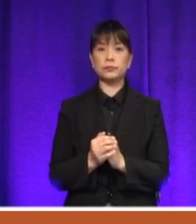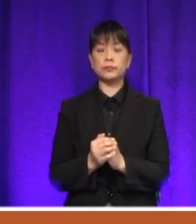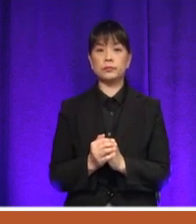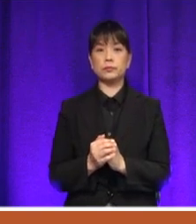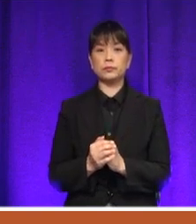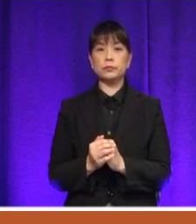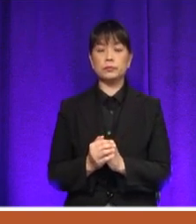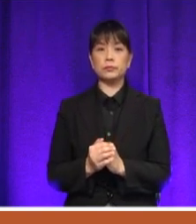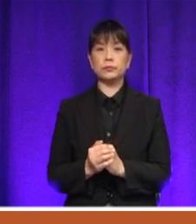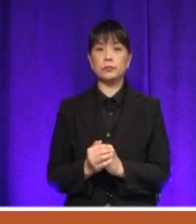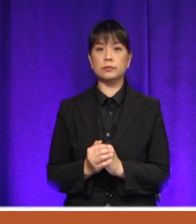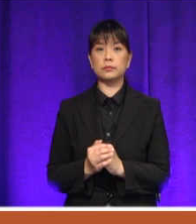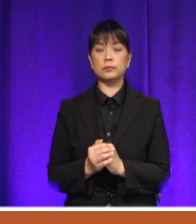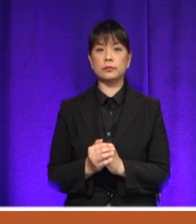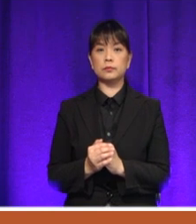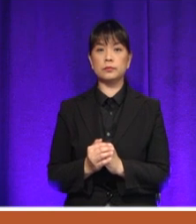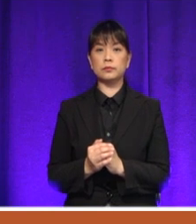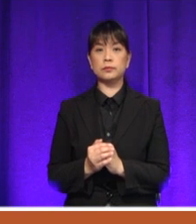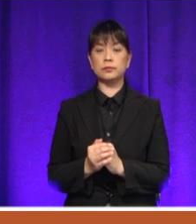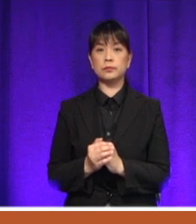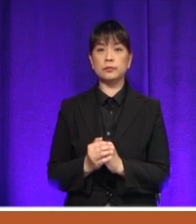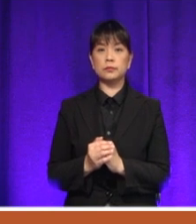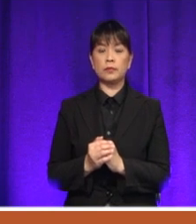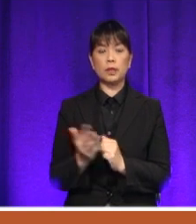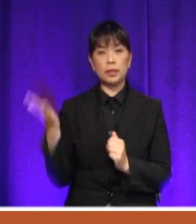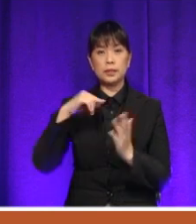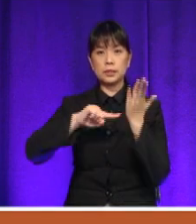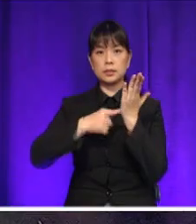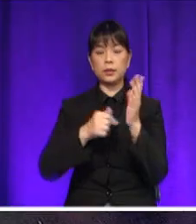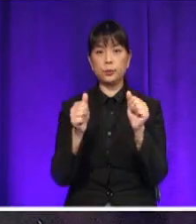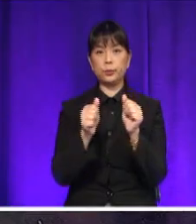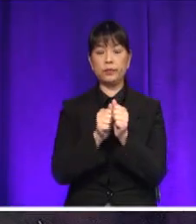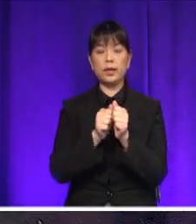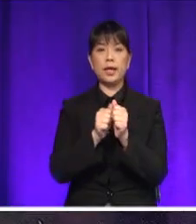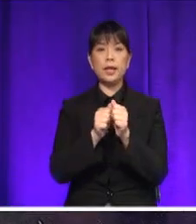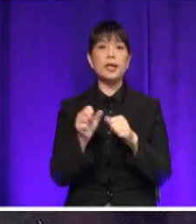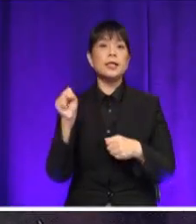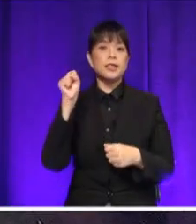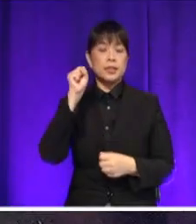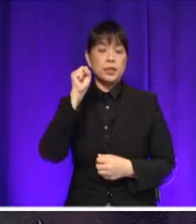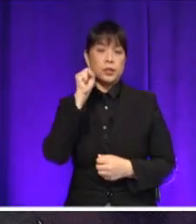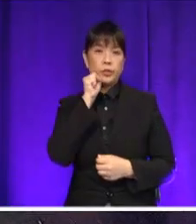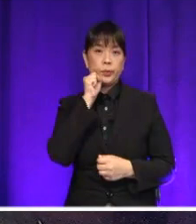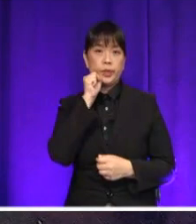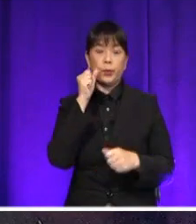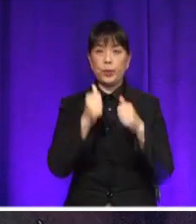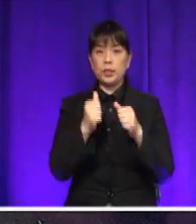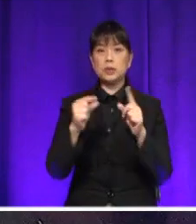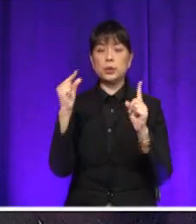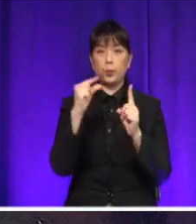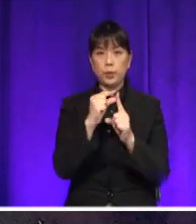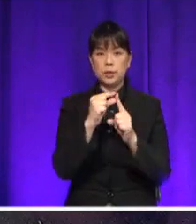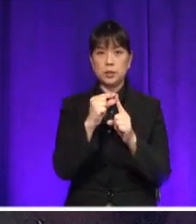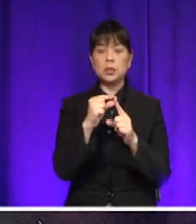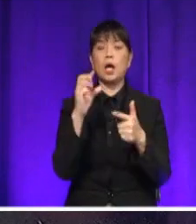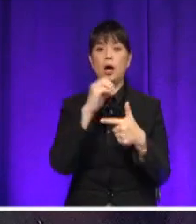have had a look at the question. Okay, let's start with Sharwina. Sharwina, which word or phrase